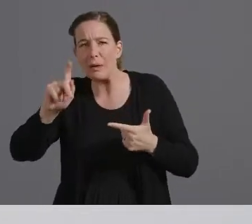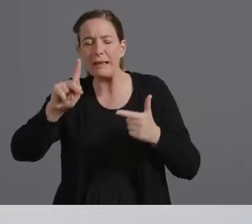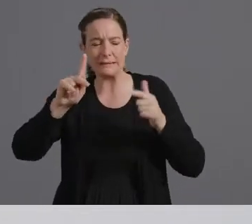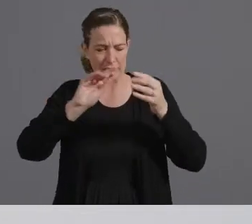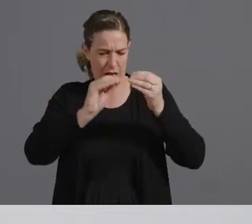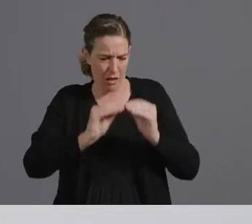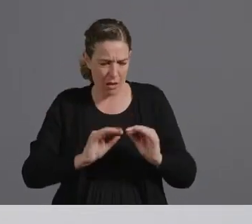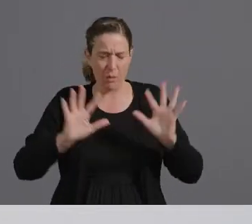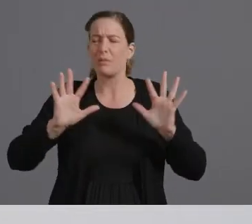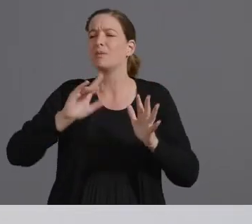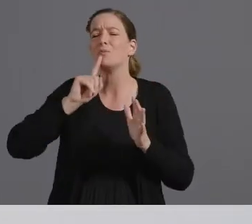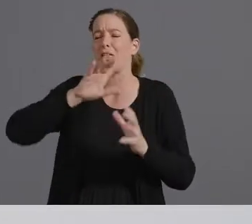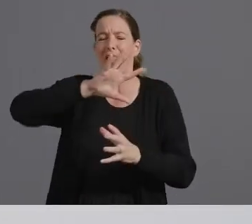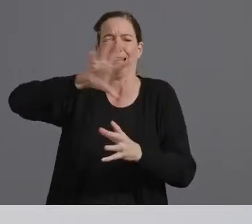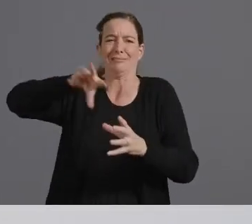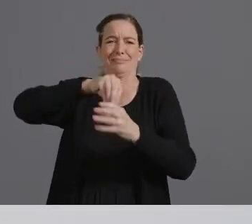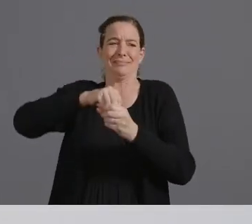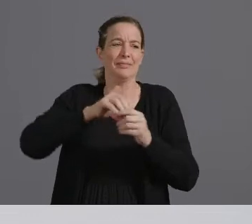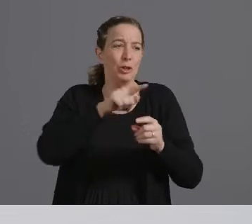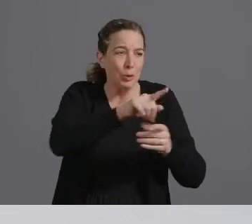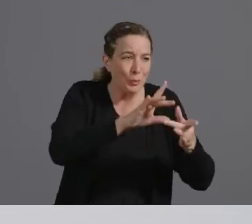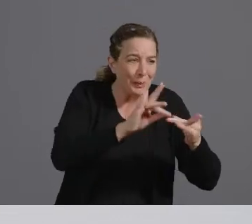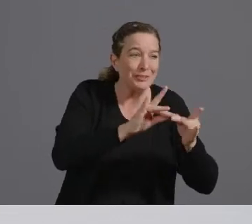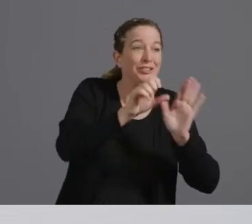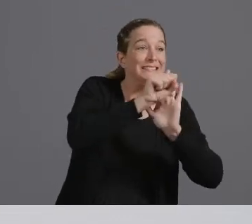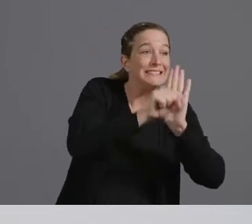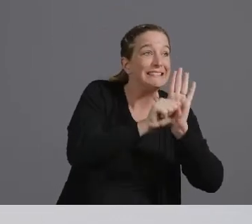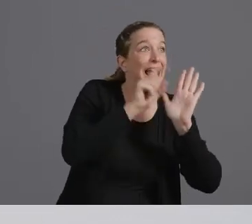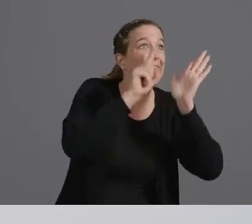described. Great, thanks so much. You're welcome.